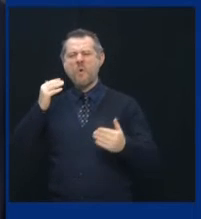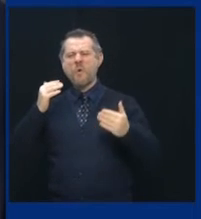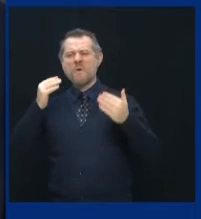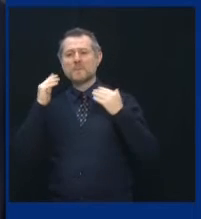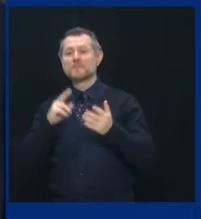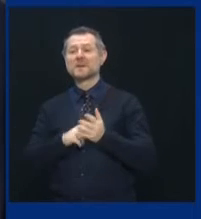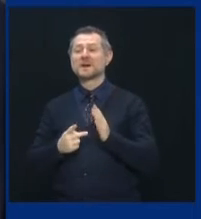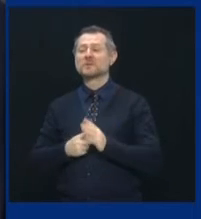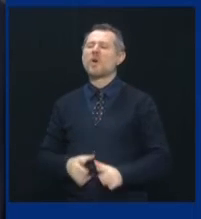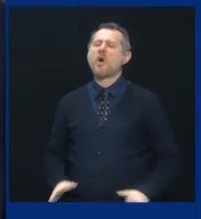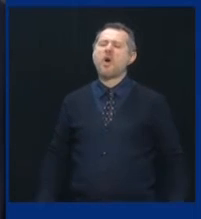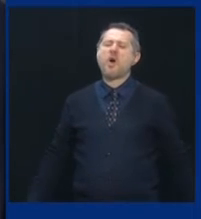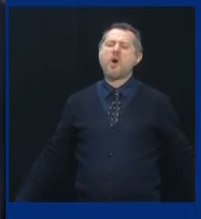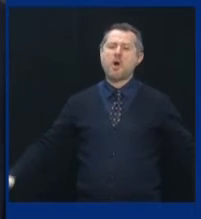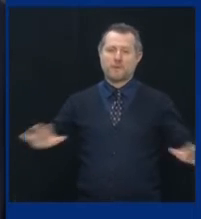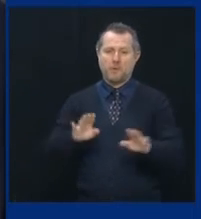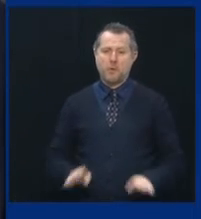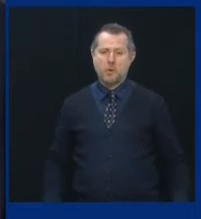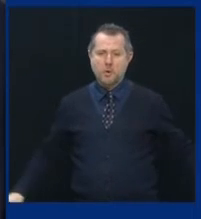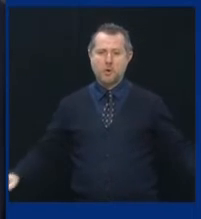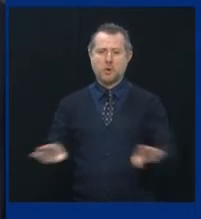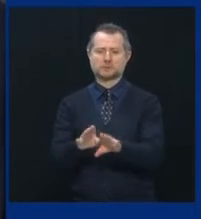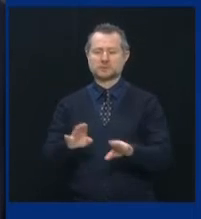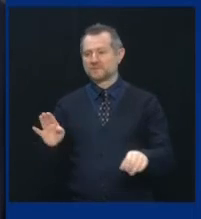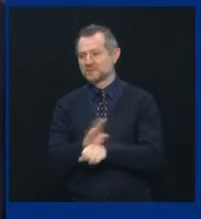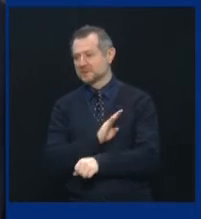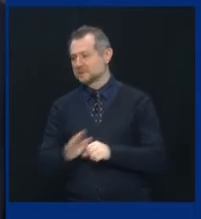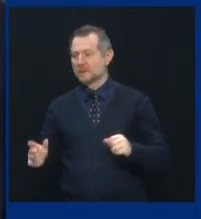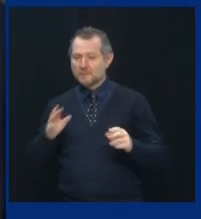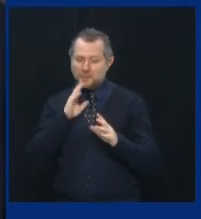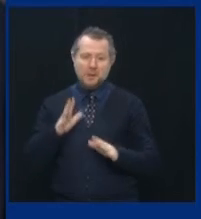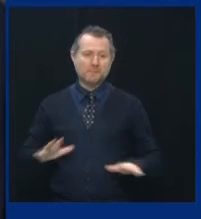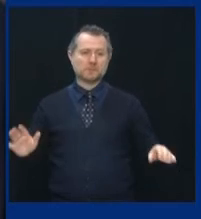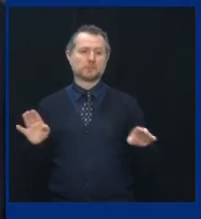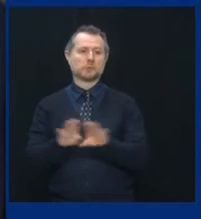economy. And Kevin,